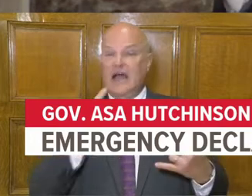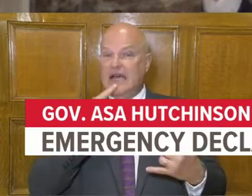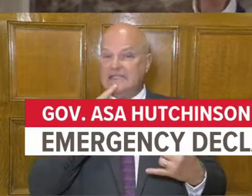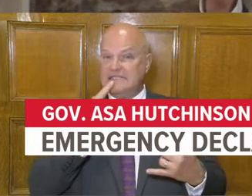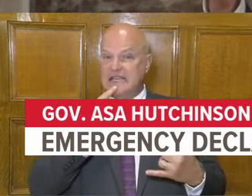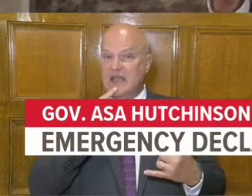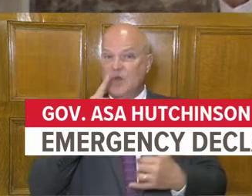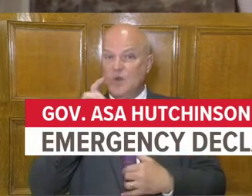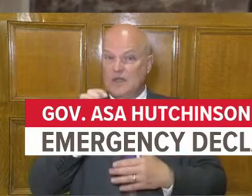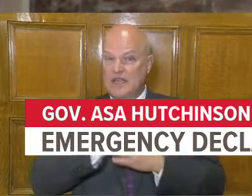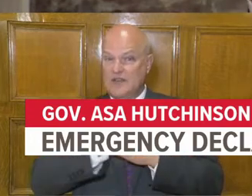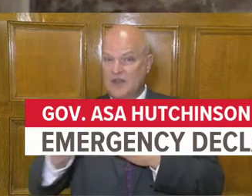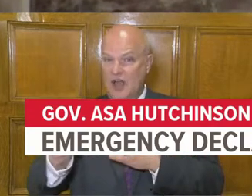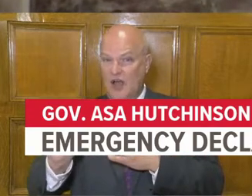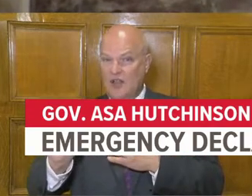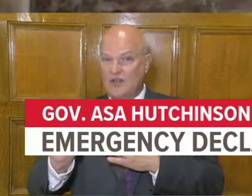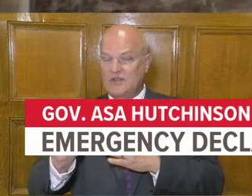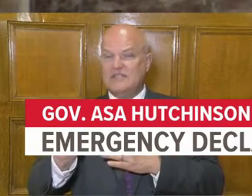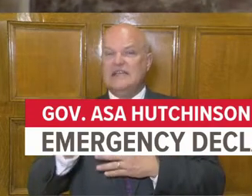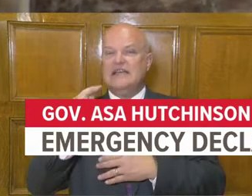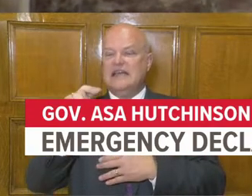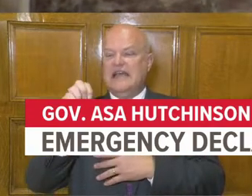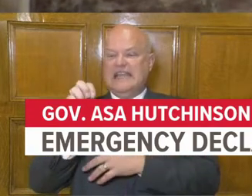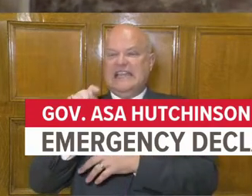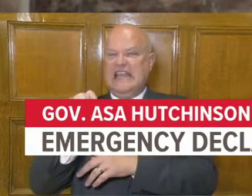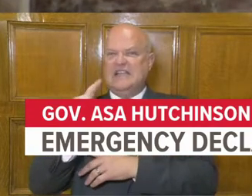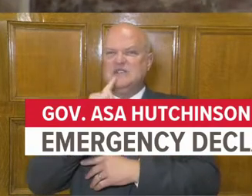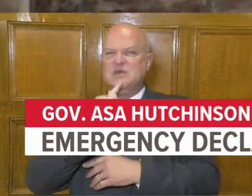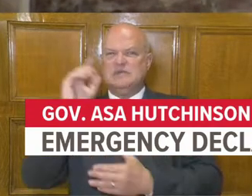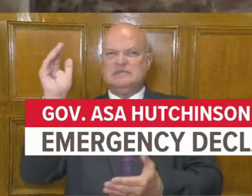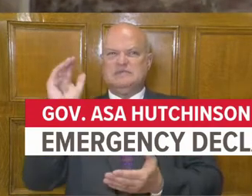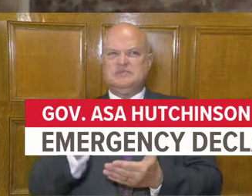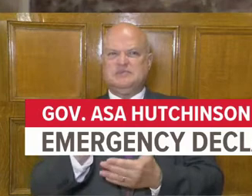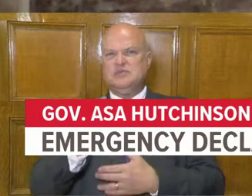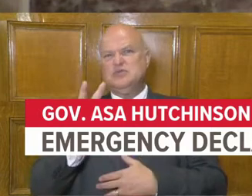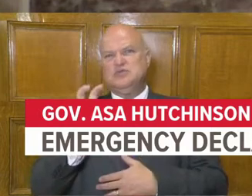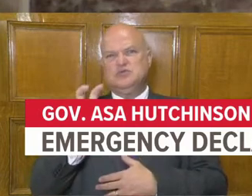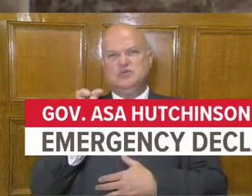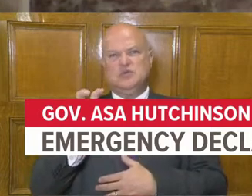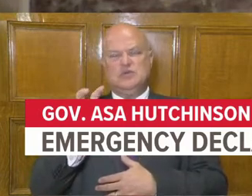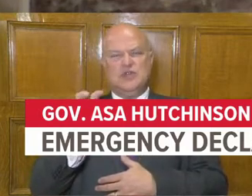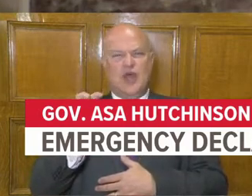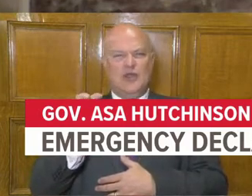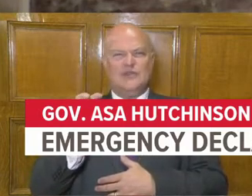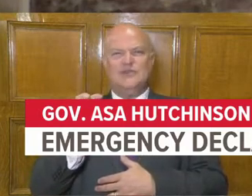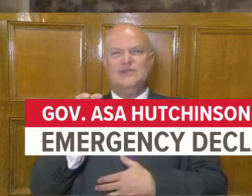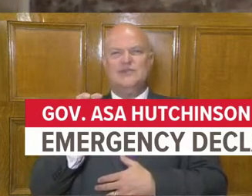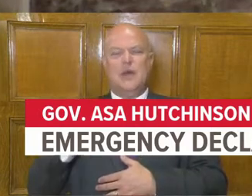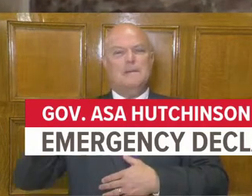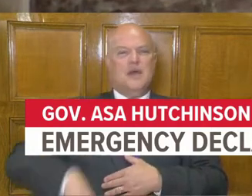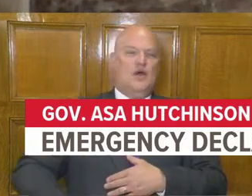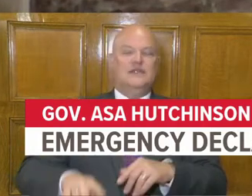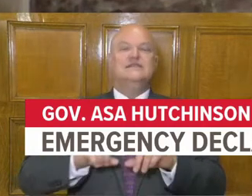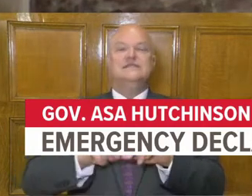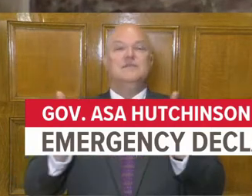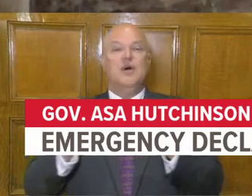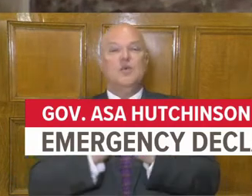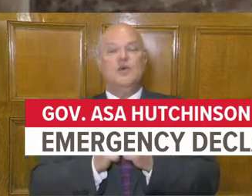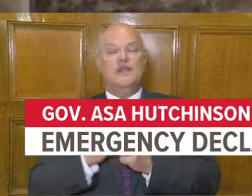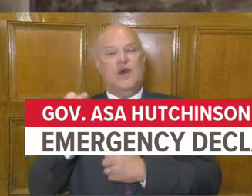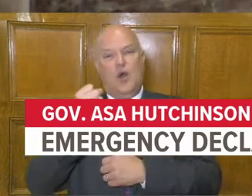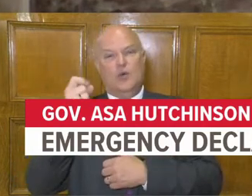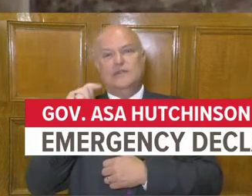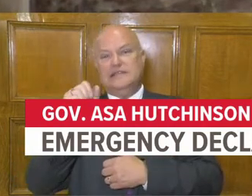say it's $100, that's net to them, so it's really going to be a $200 bonus, but with the